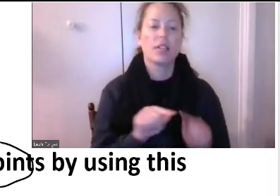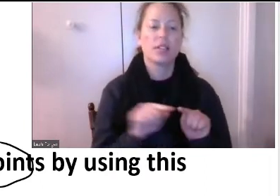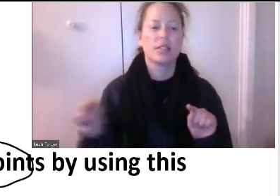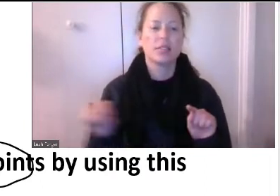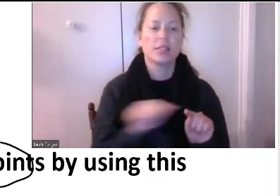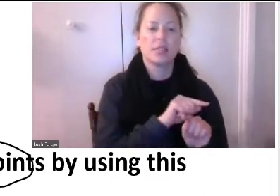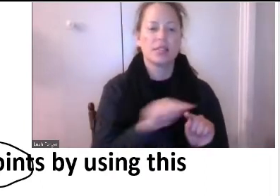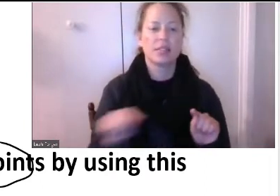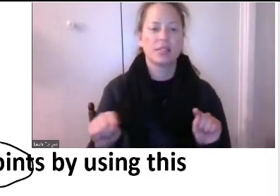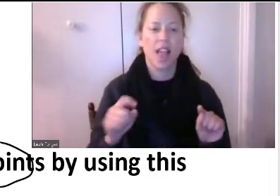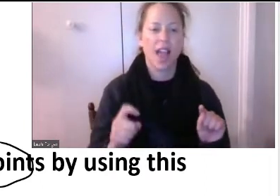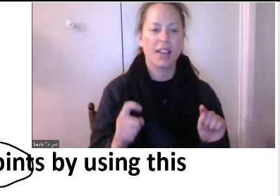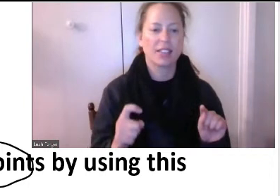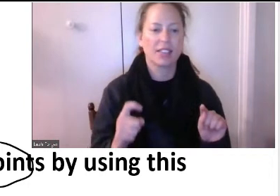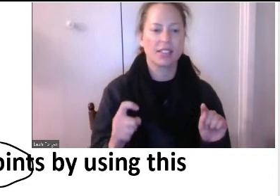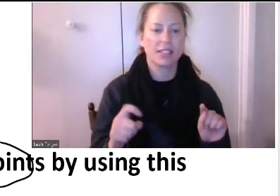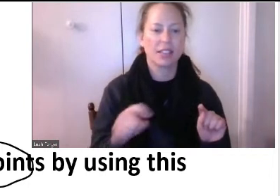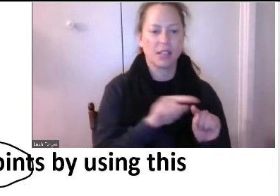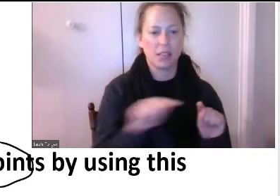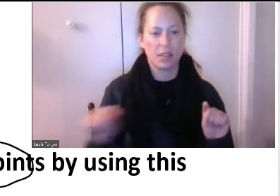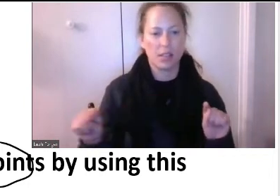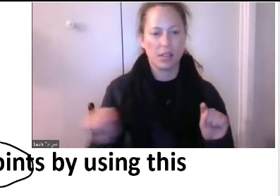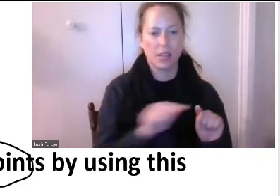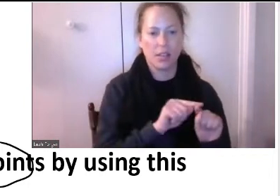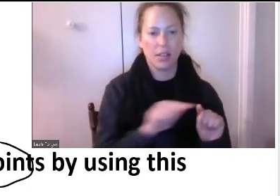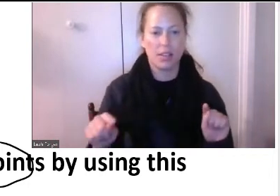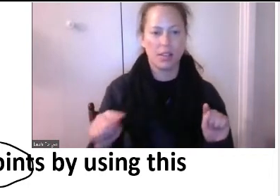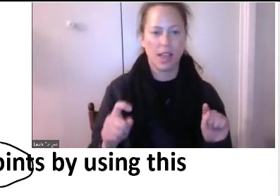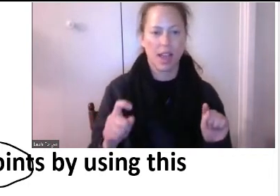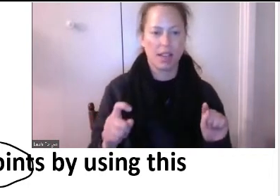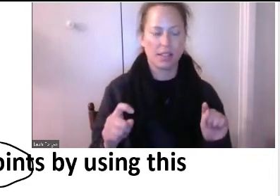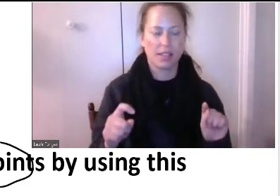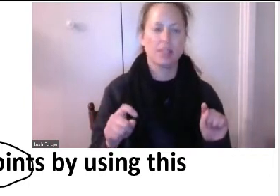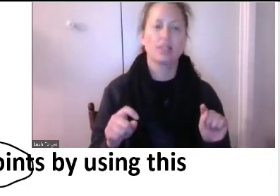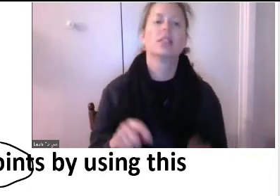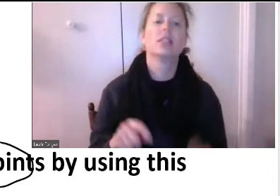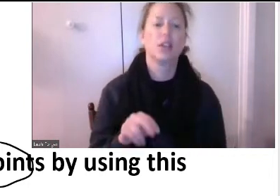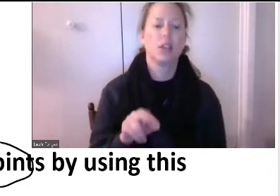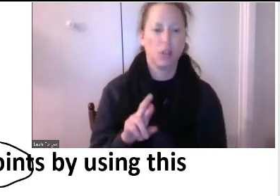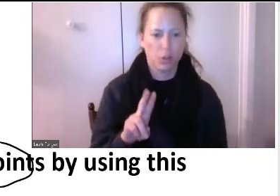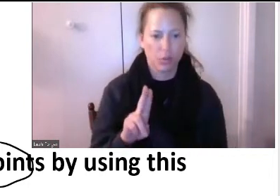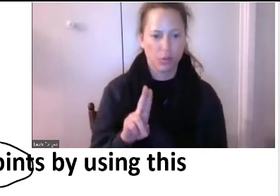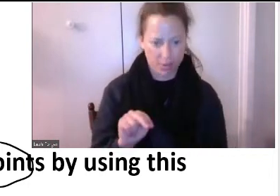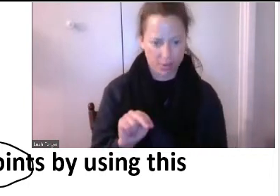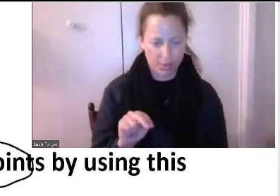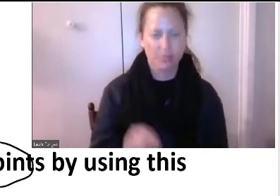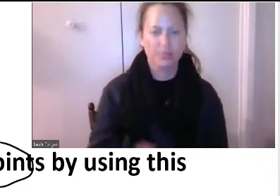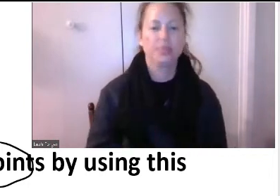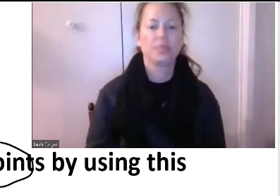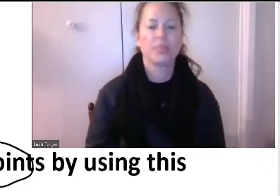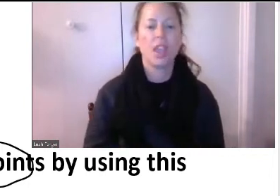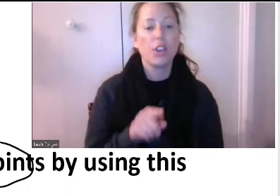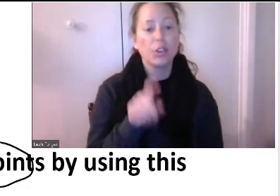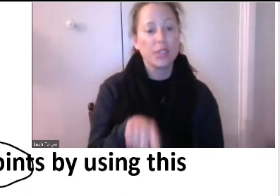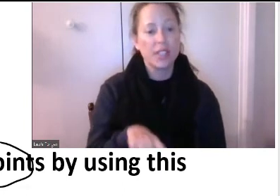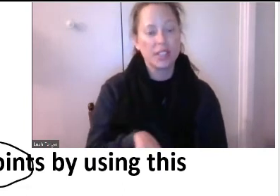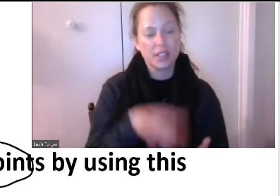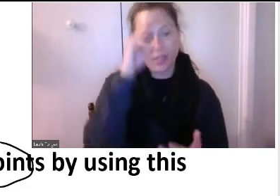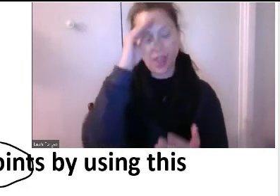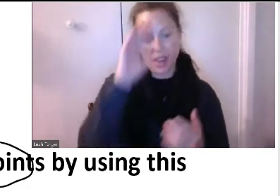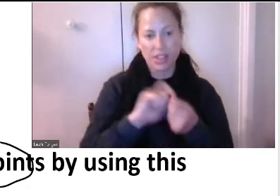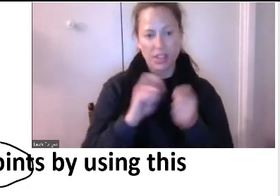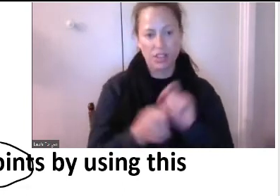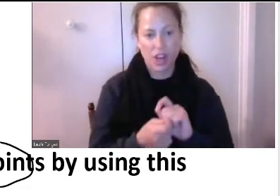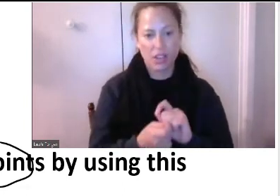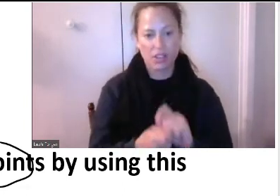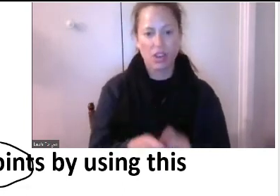the x-axis. You're going to find the change between the y values over the change of the